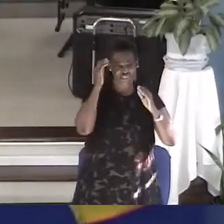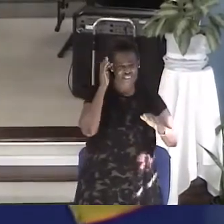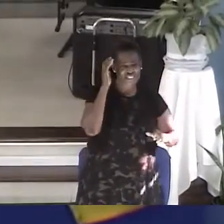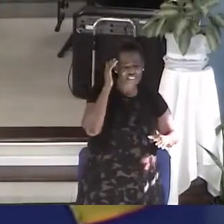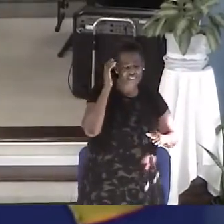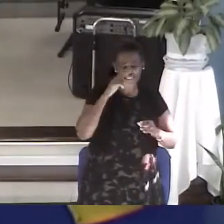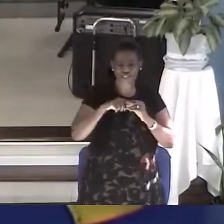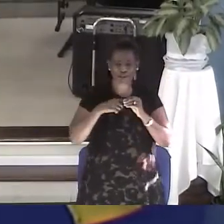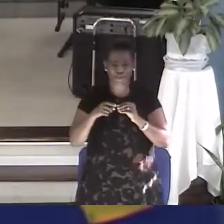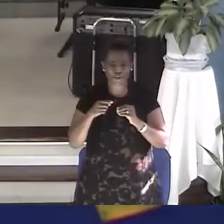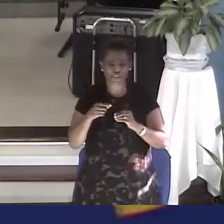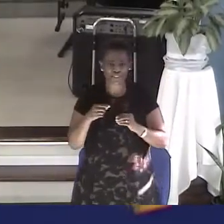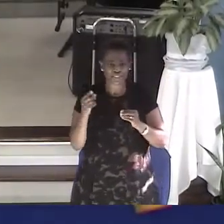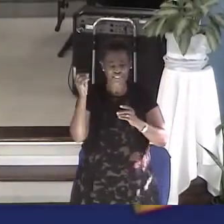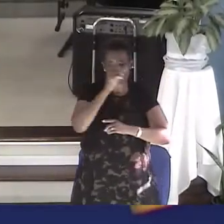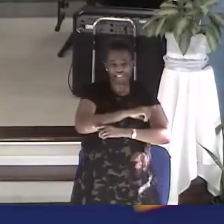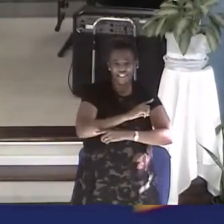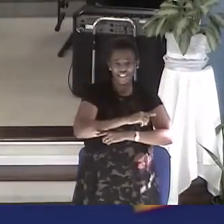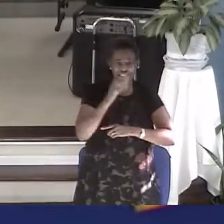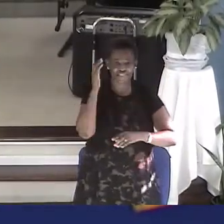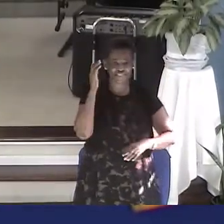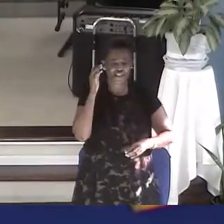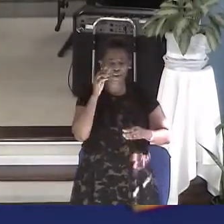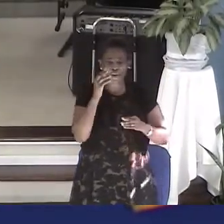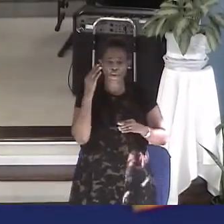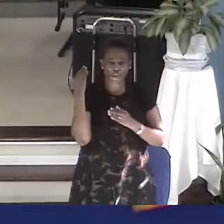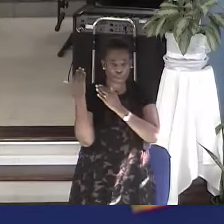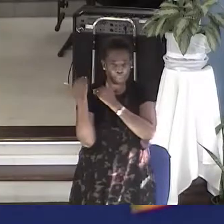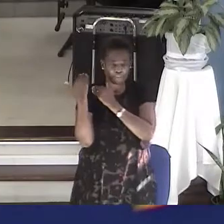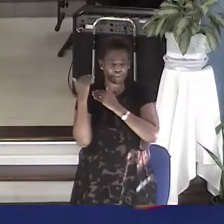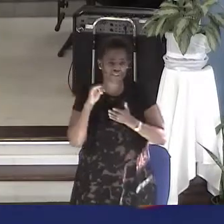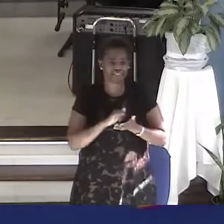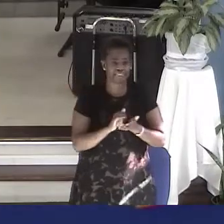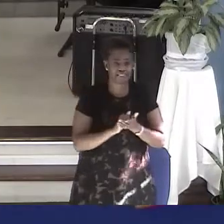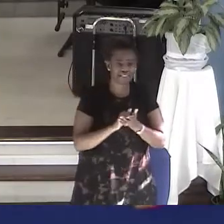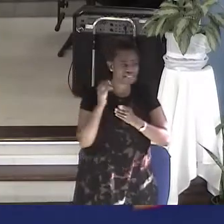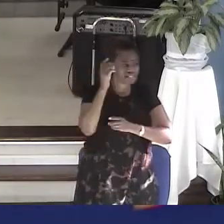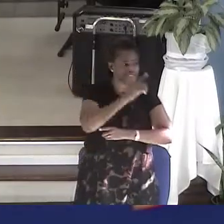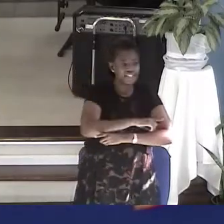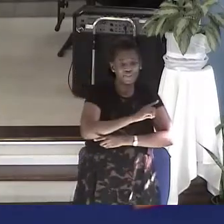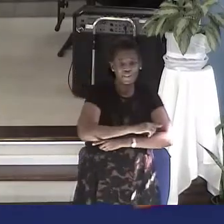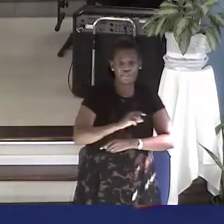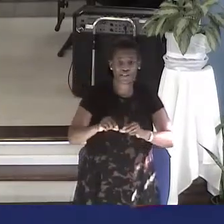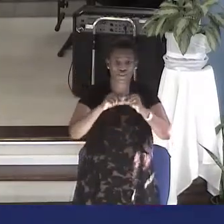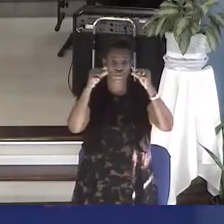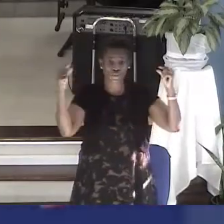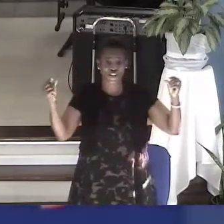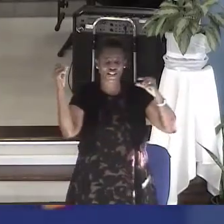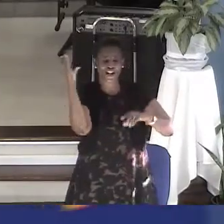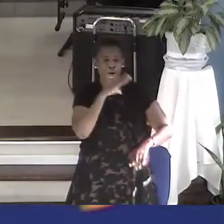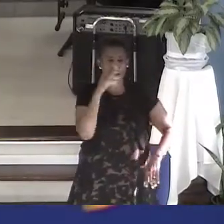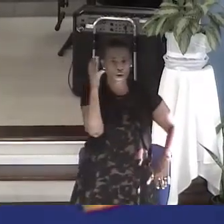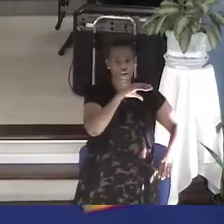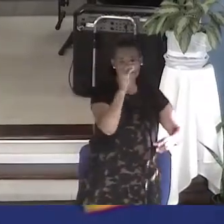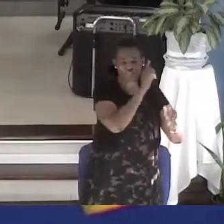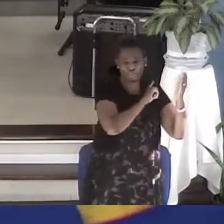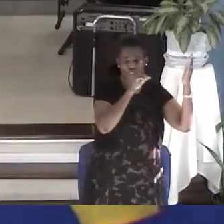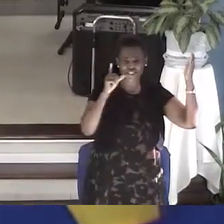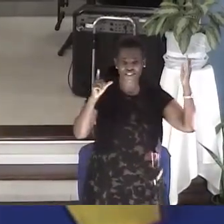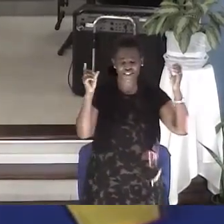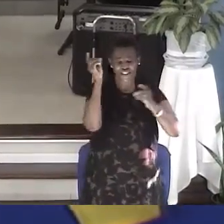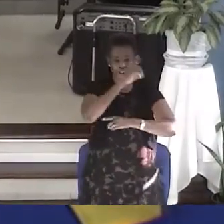great and awesome day. As we join together, Lord, to worship you, we pray that, God, we'll put our voices